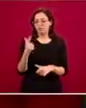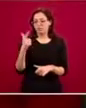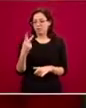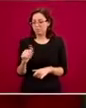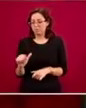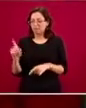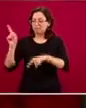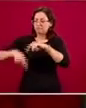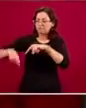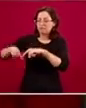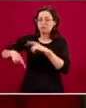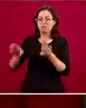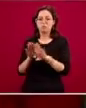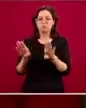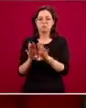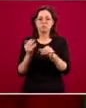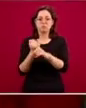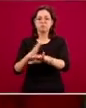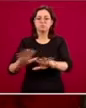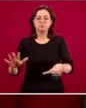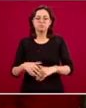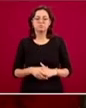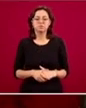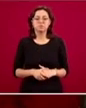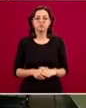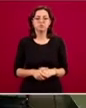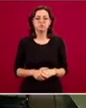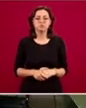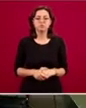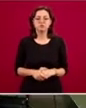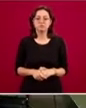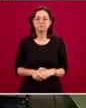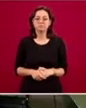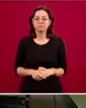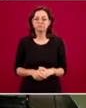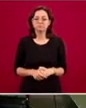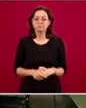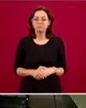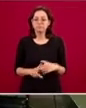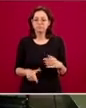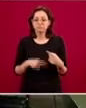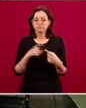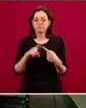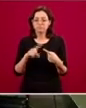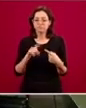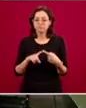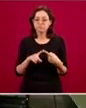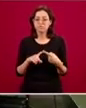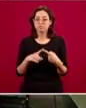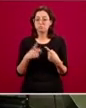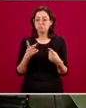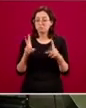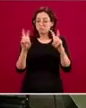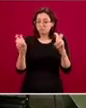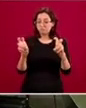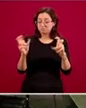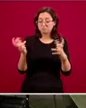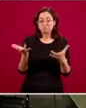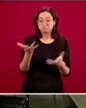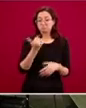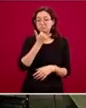Mexican government doing to strengthen the institutions that prevent the illegal traffic of species? Well,